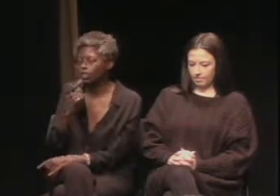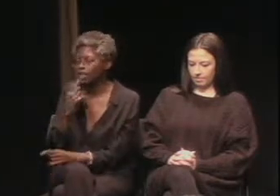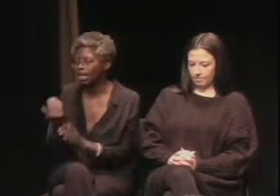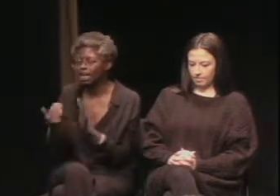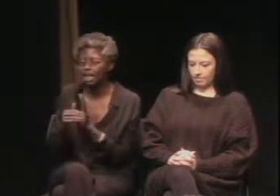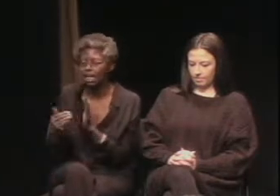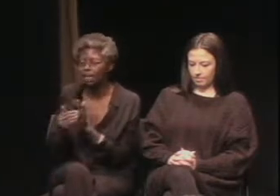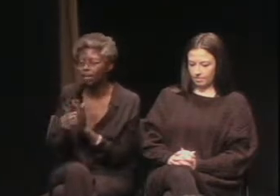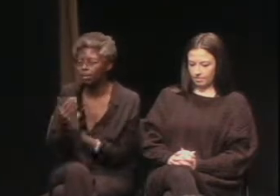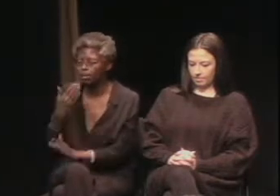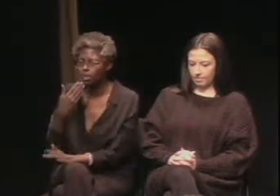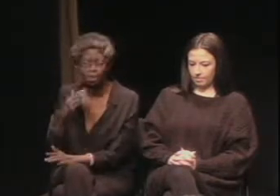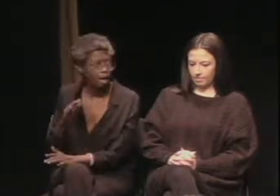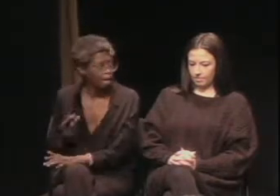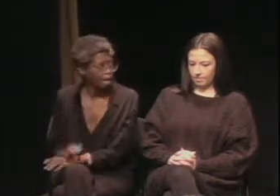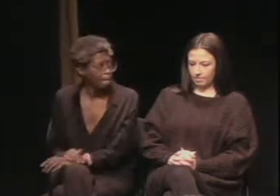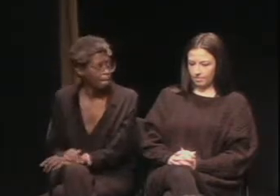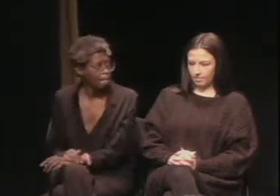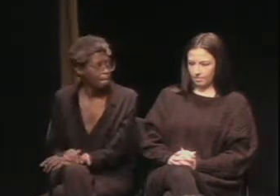no air.